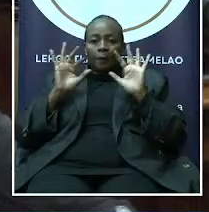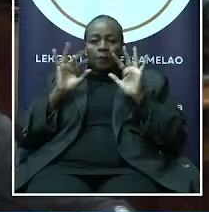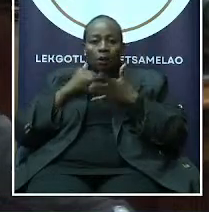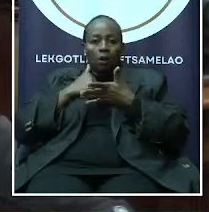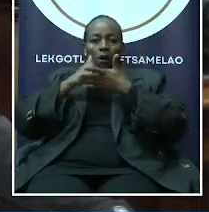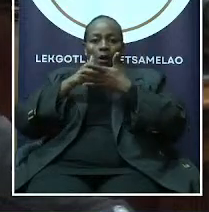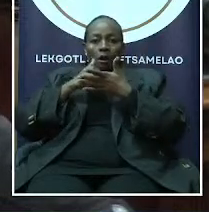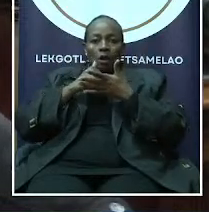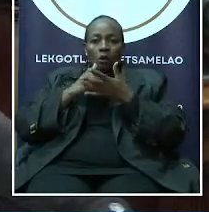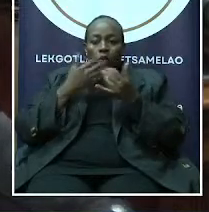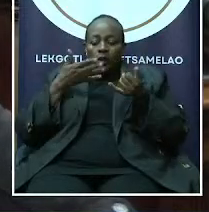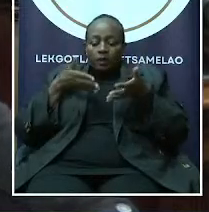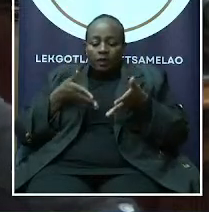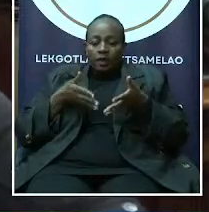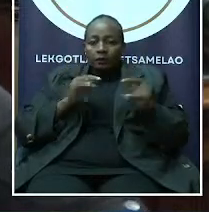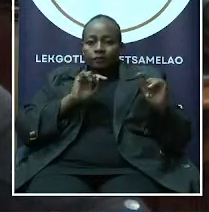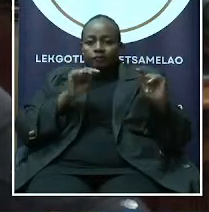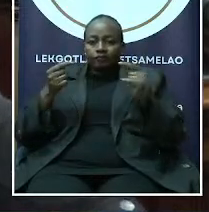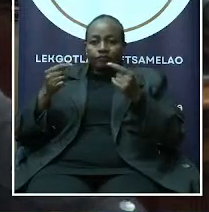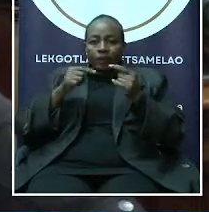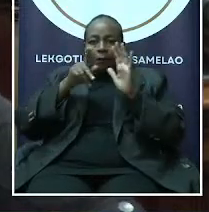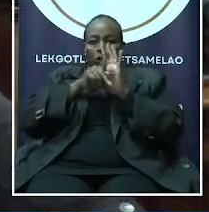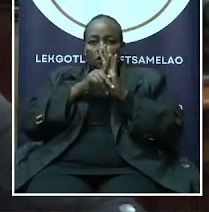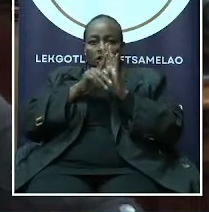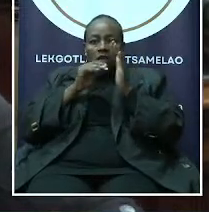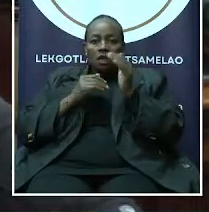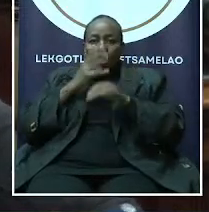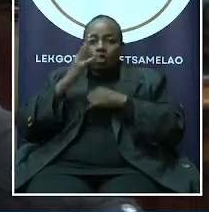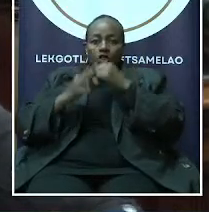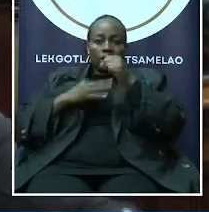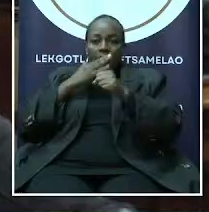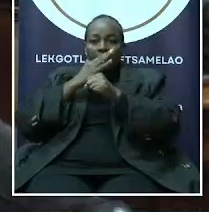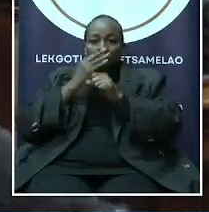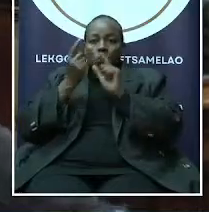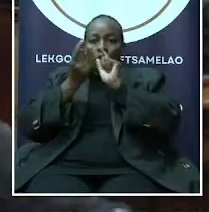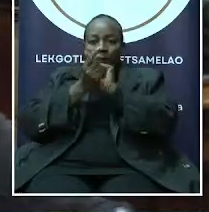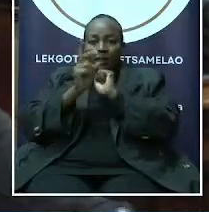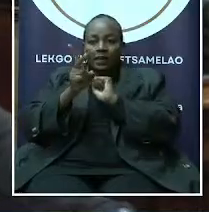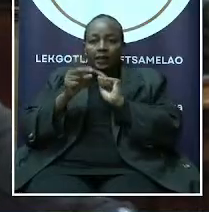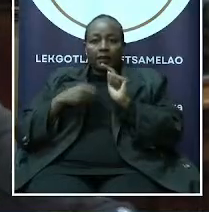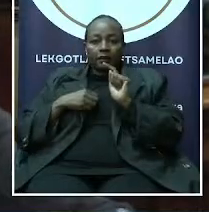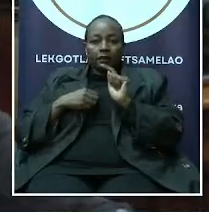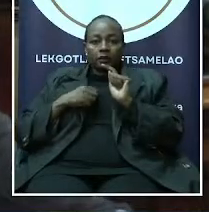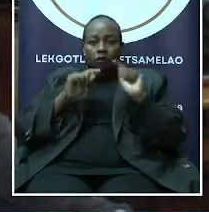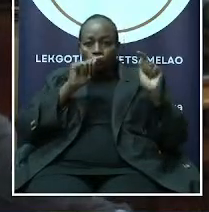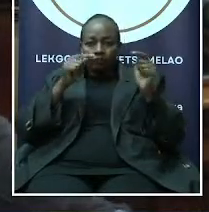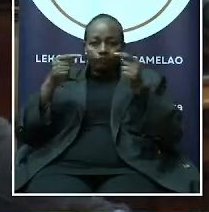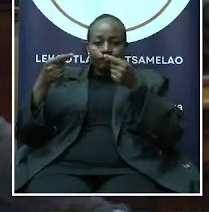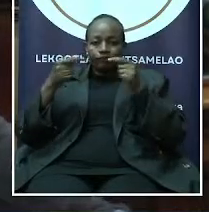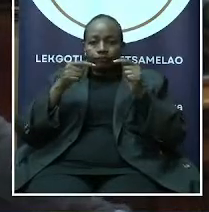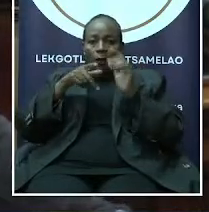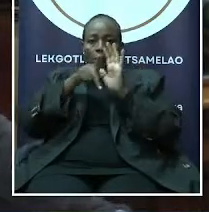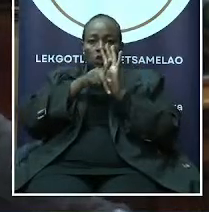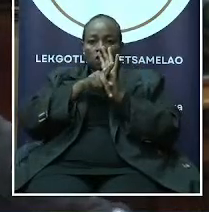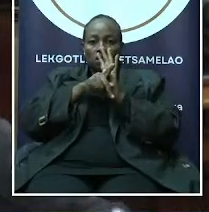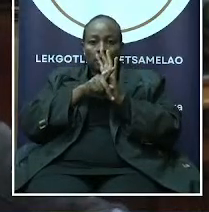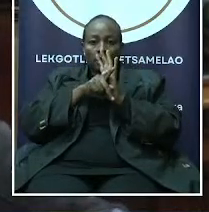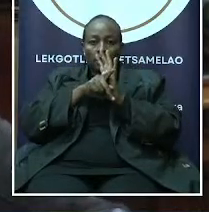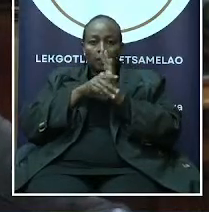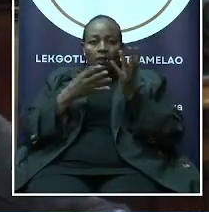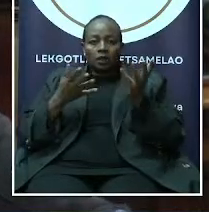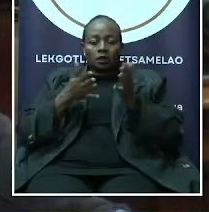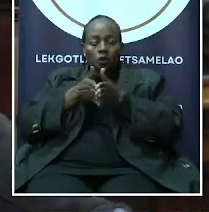over positions, and then afterwards we meet after 3 years to come and fight again over positions. So it is